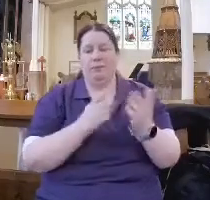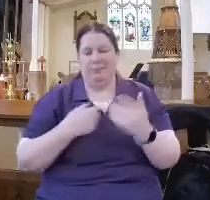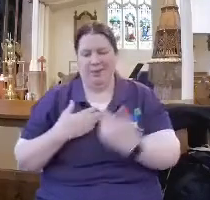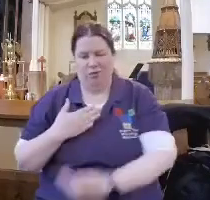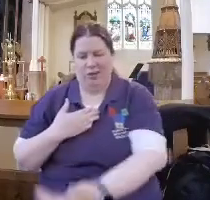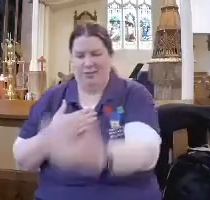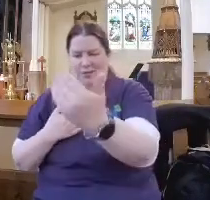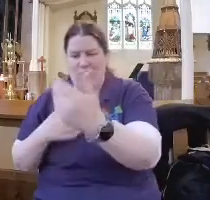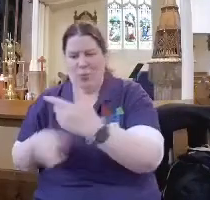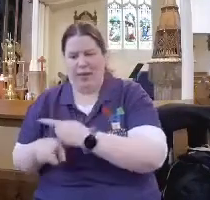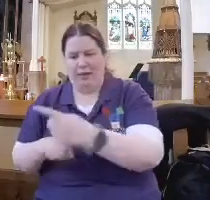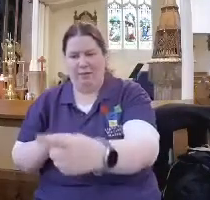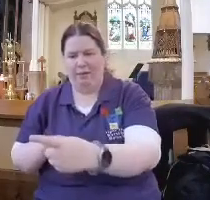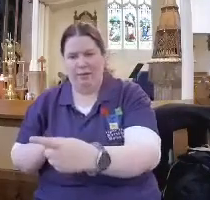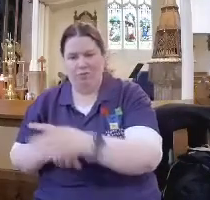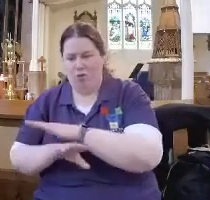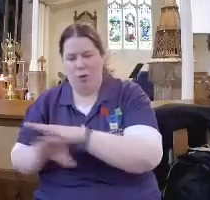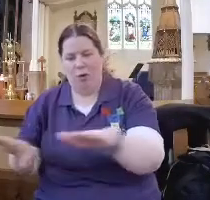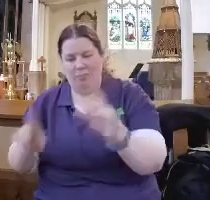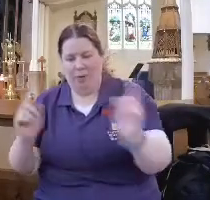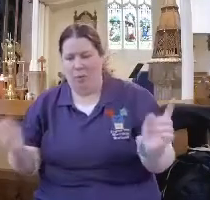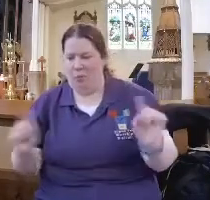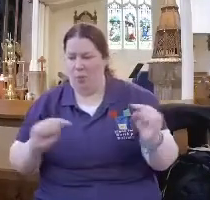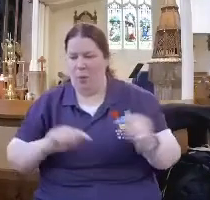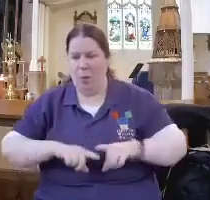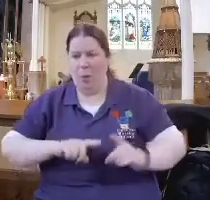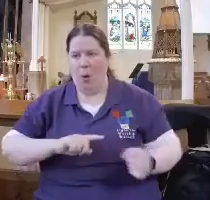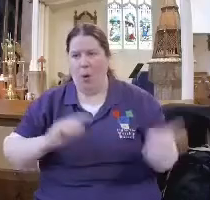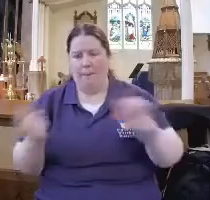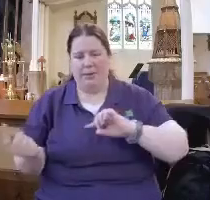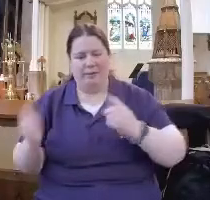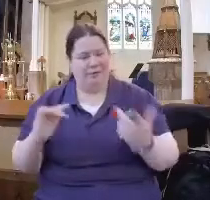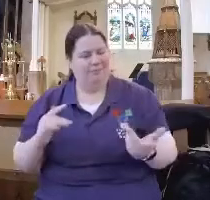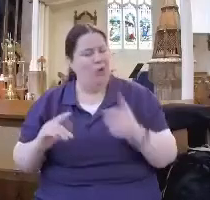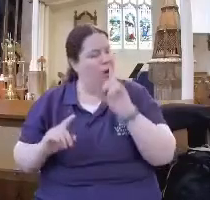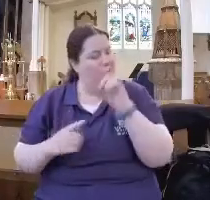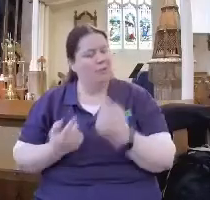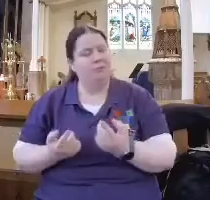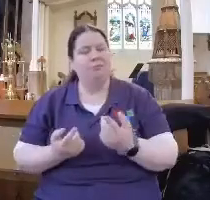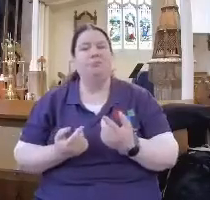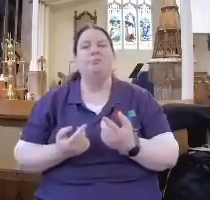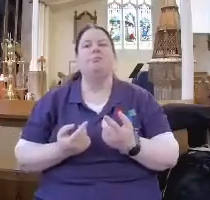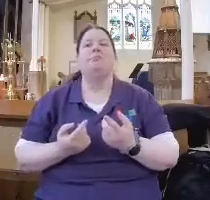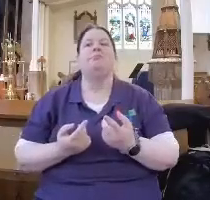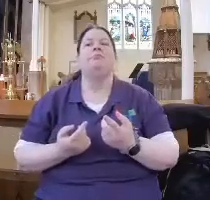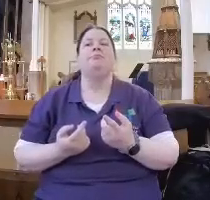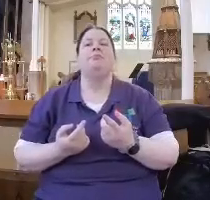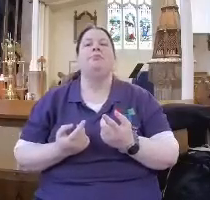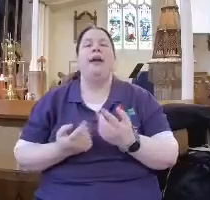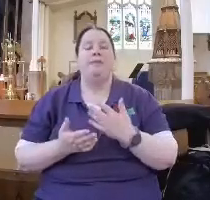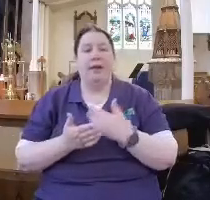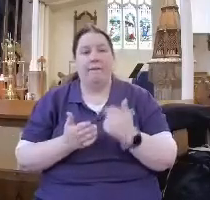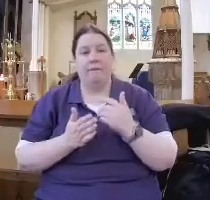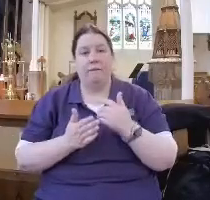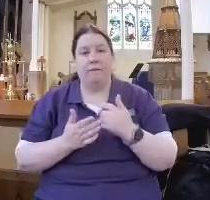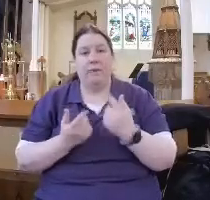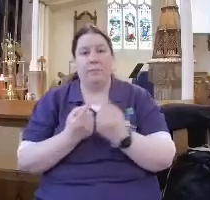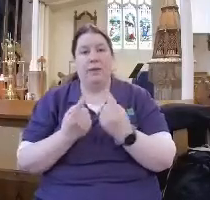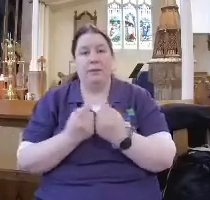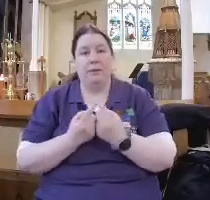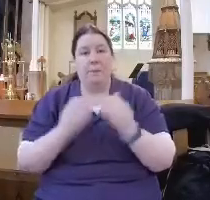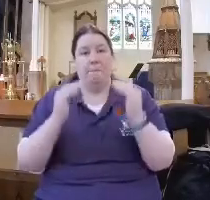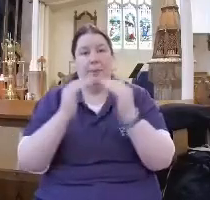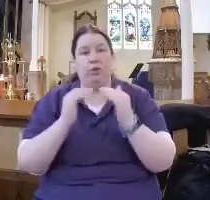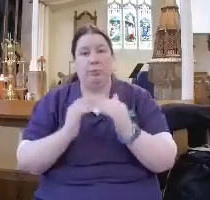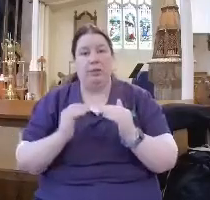the rest of the week. If you want a rhythm in your life, then it's all got to fit together. A car